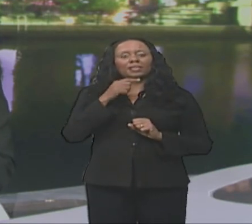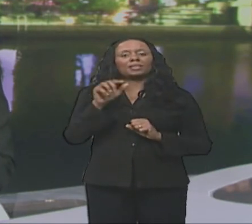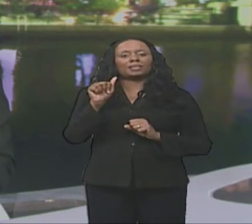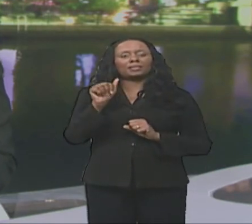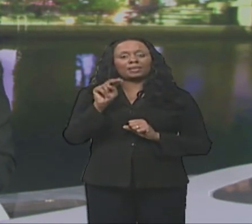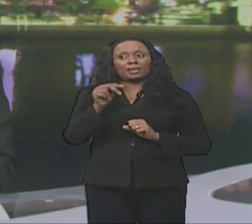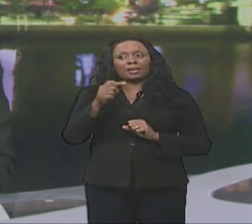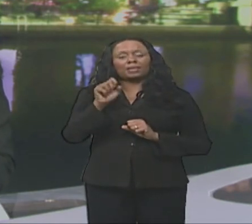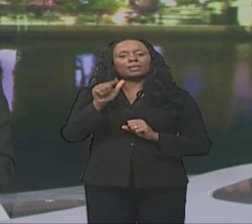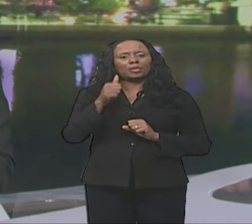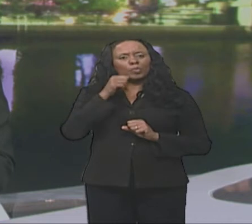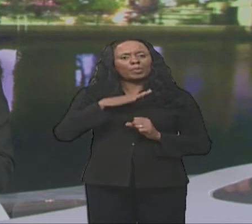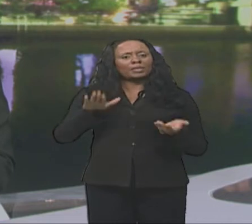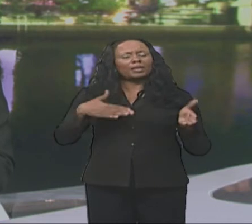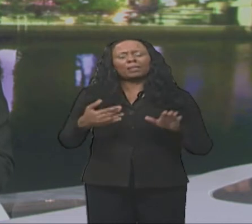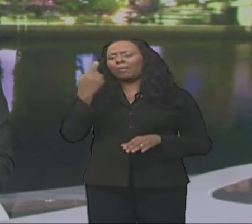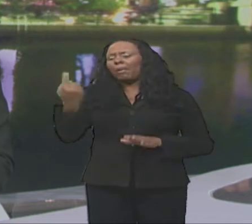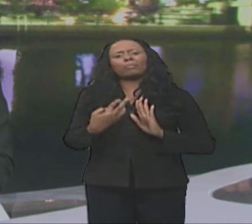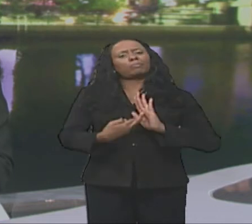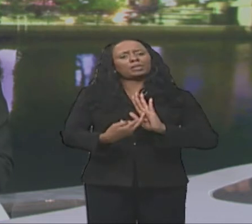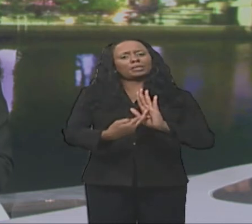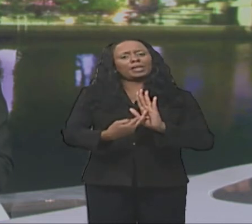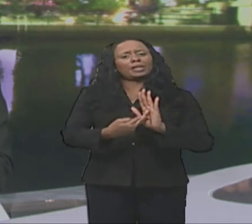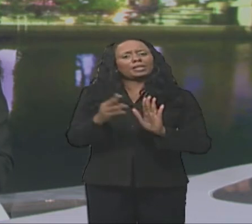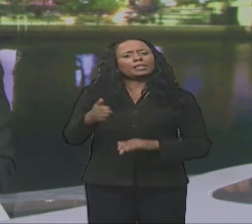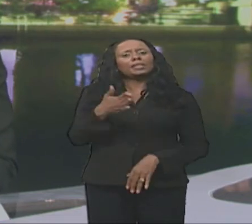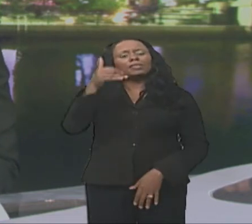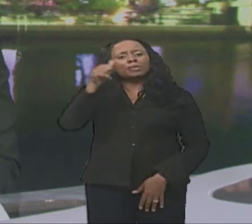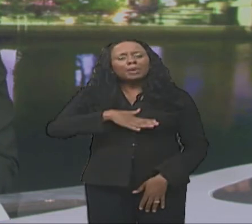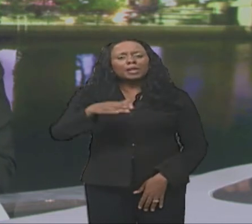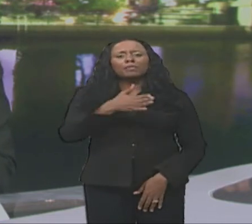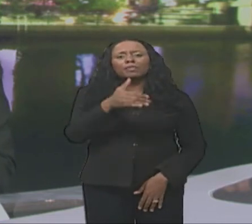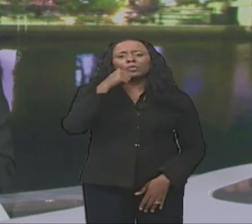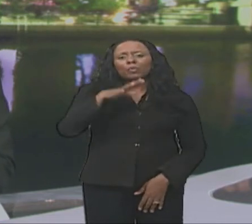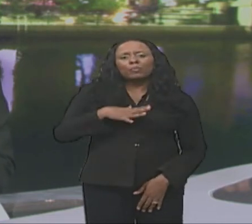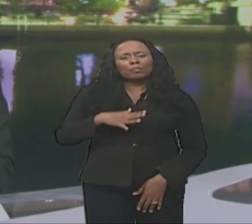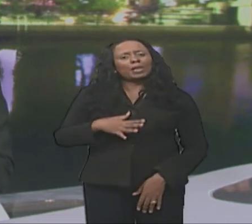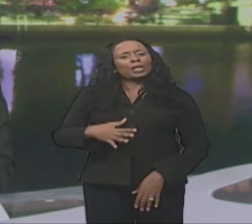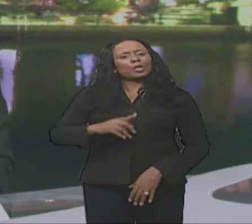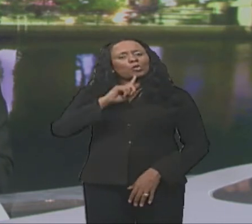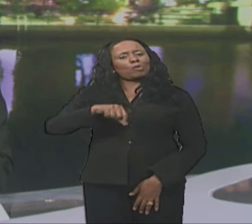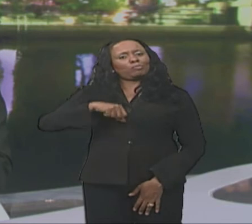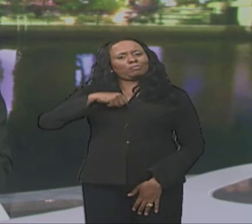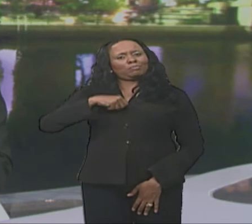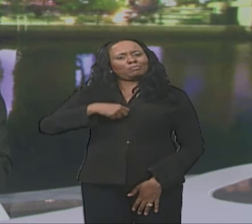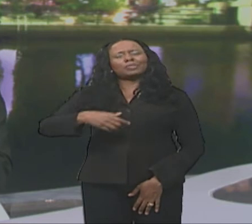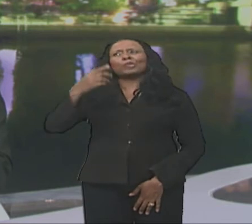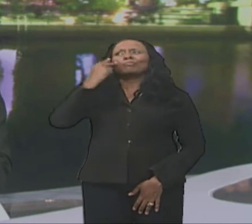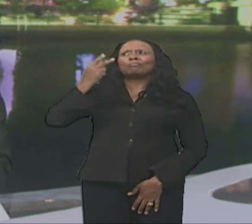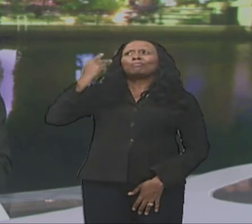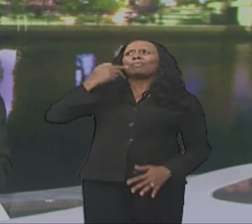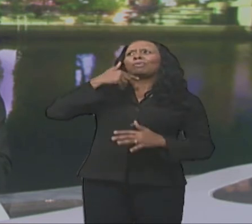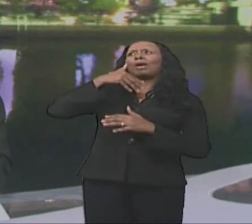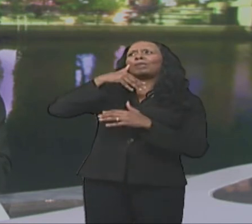Vernell Nichols, says Angela always gave her best when representing fisherfolk. She also recalled several of their interactions and the